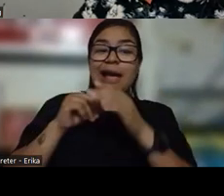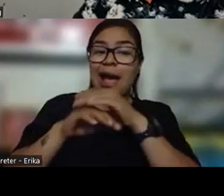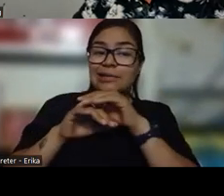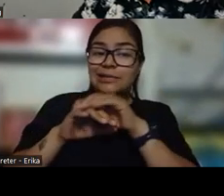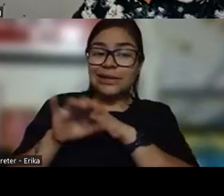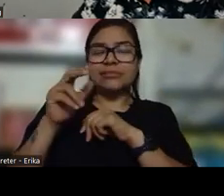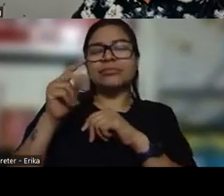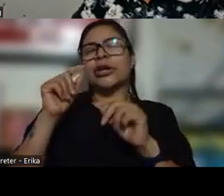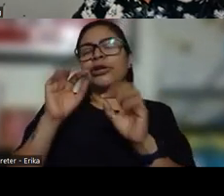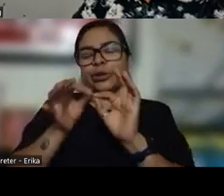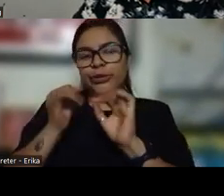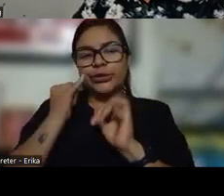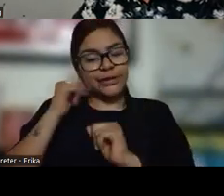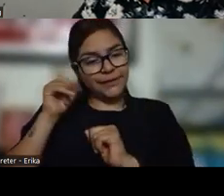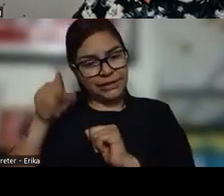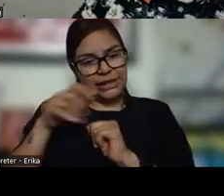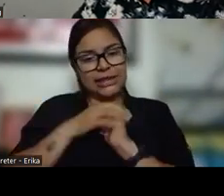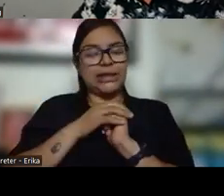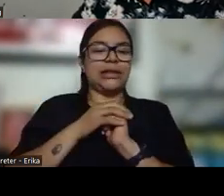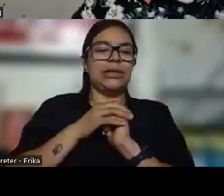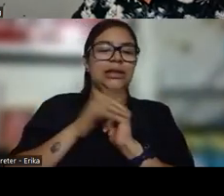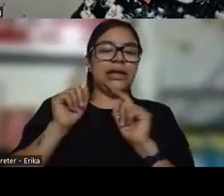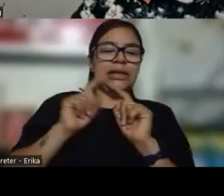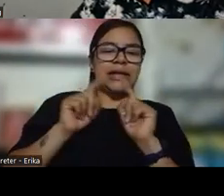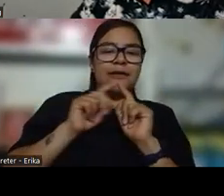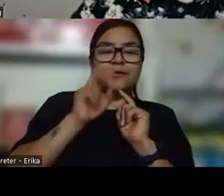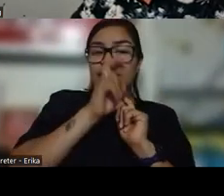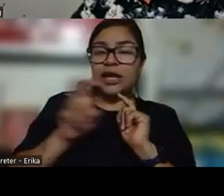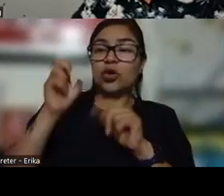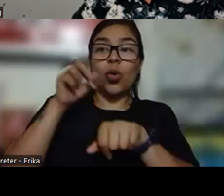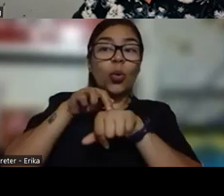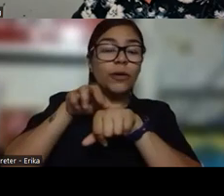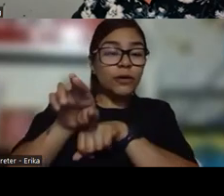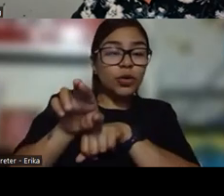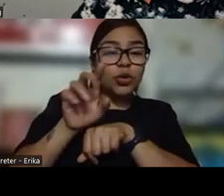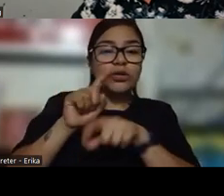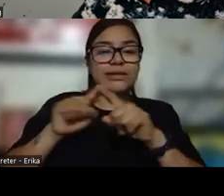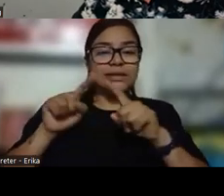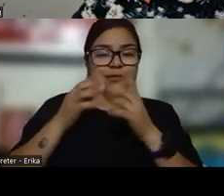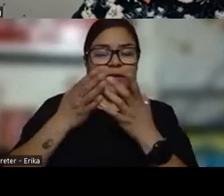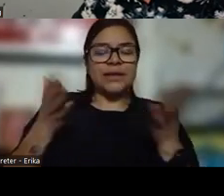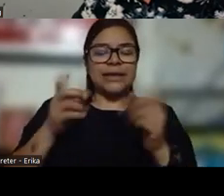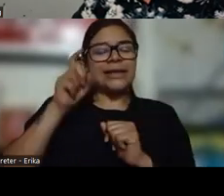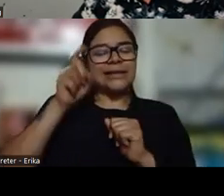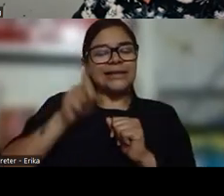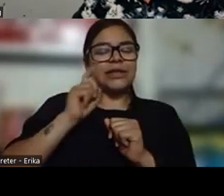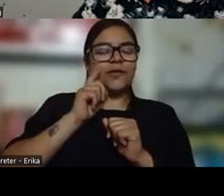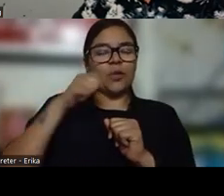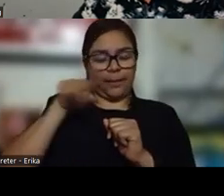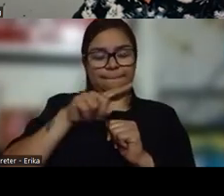referral, and use also serve for the Hmong and Southeast Asian community. Next slide, please.